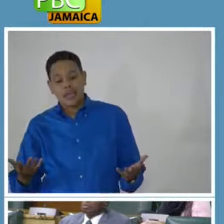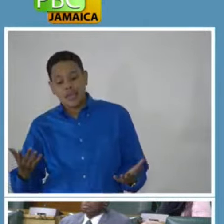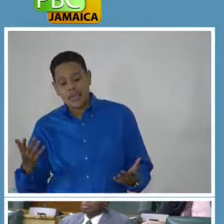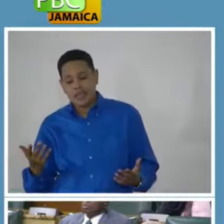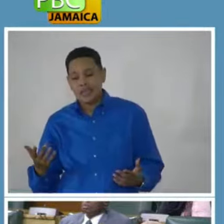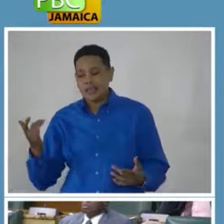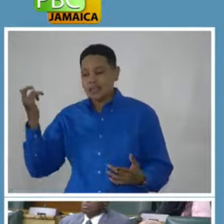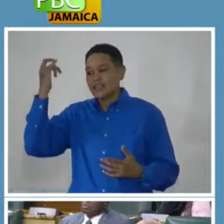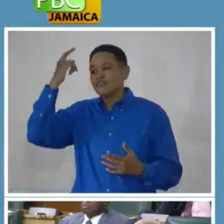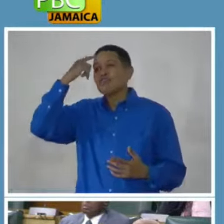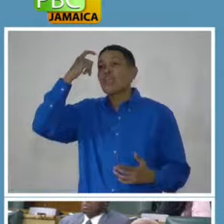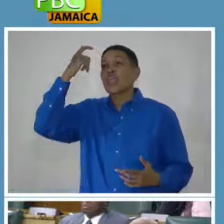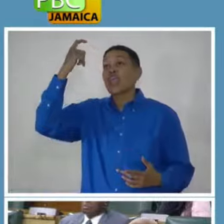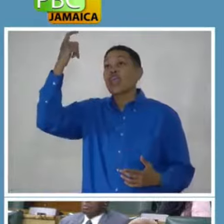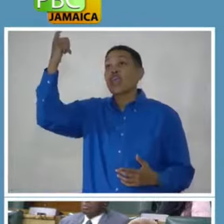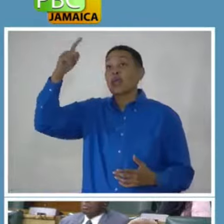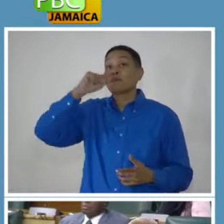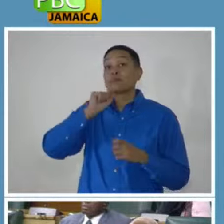happiness.